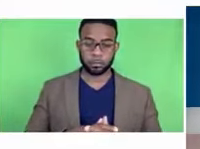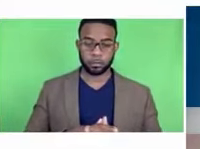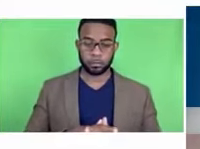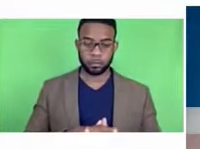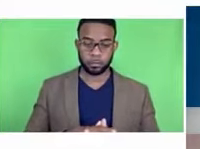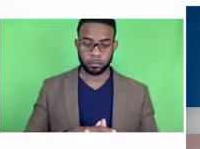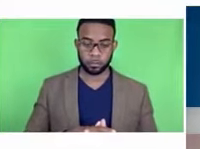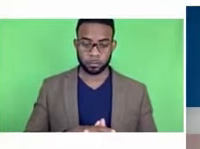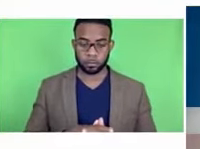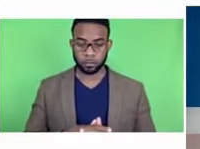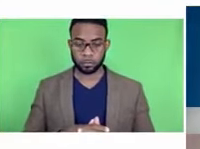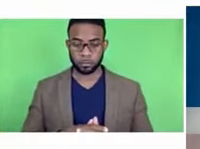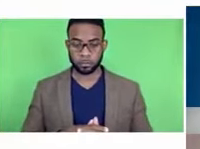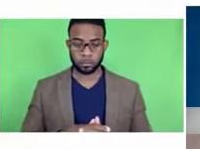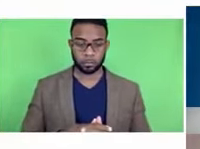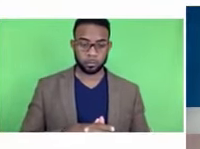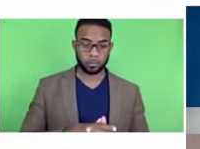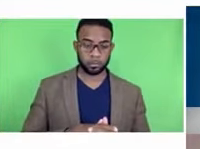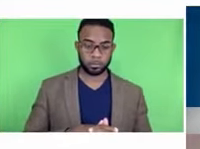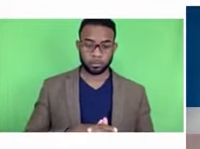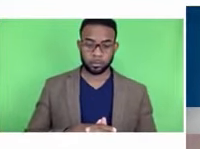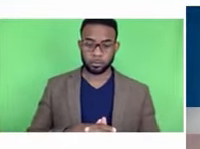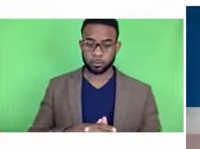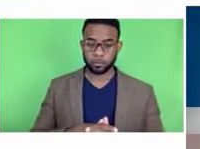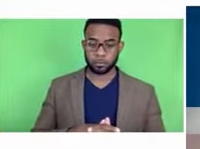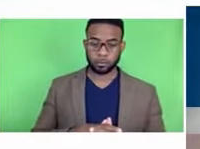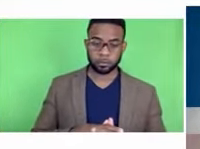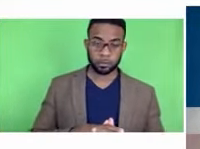I agree. Travis, anything you want to add to that?